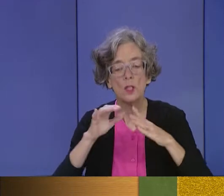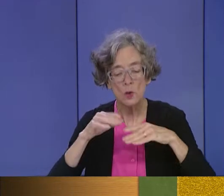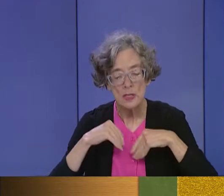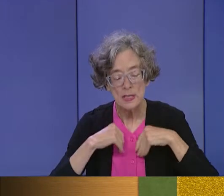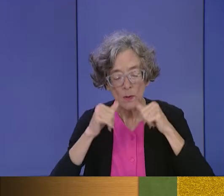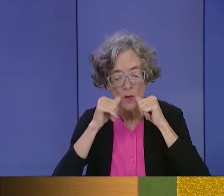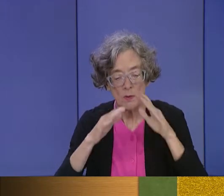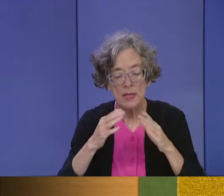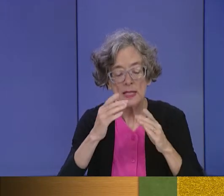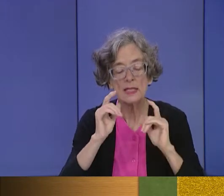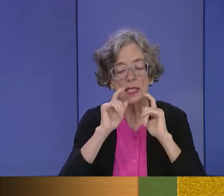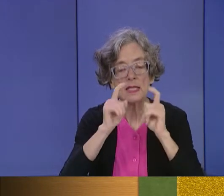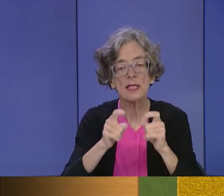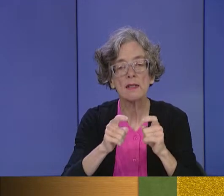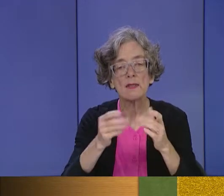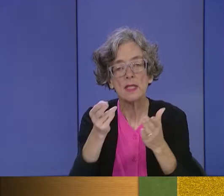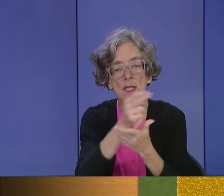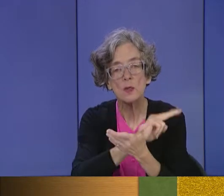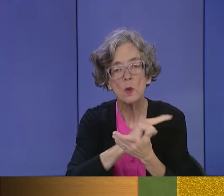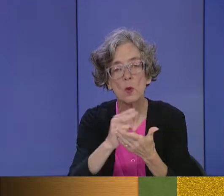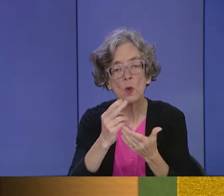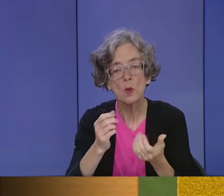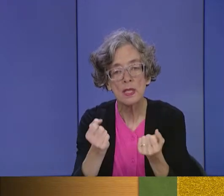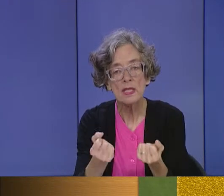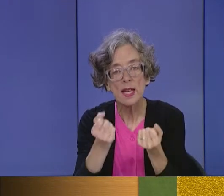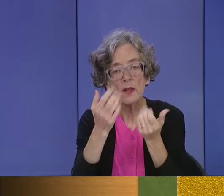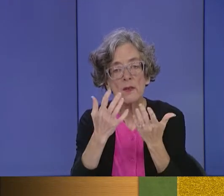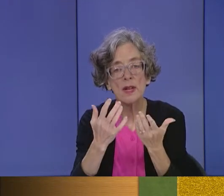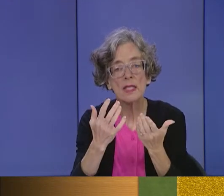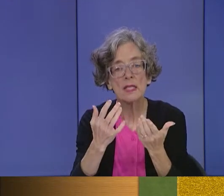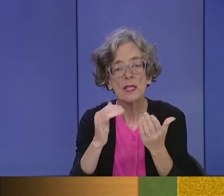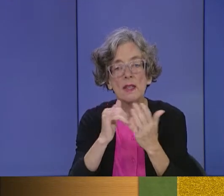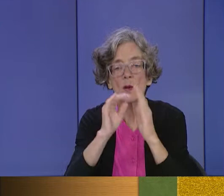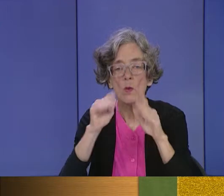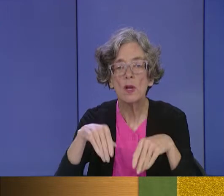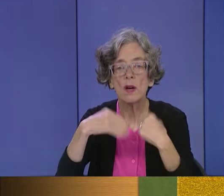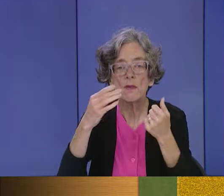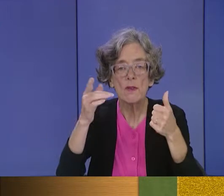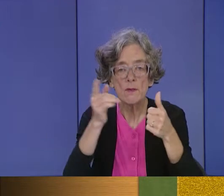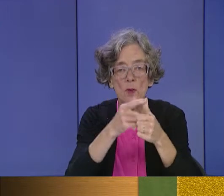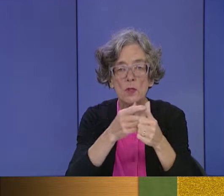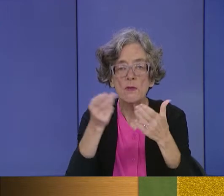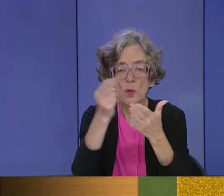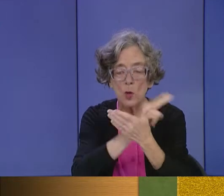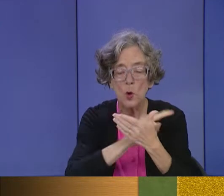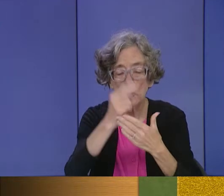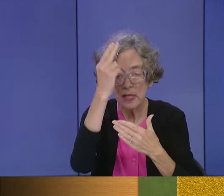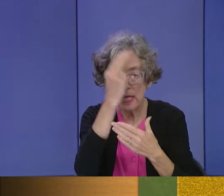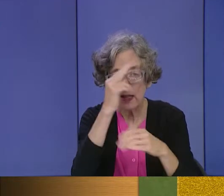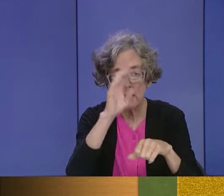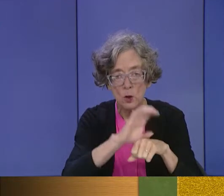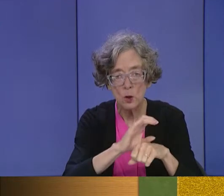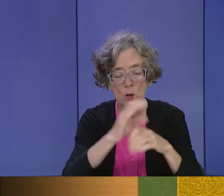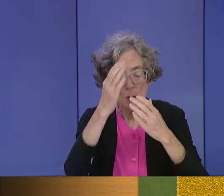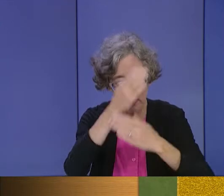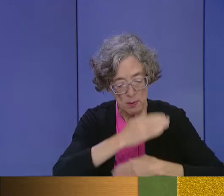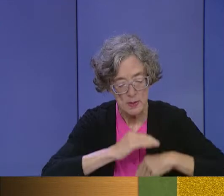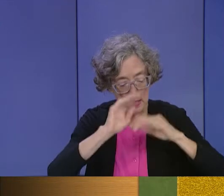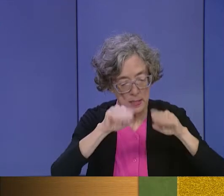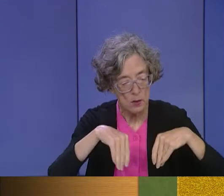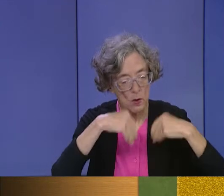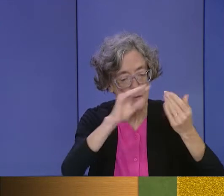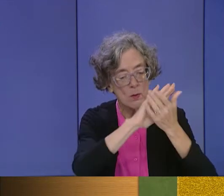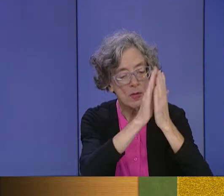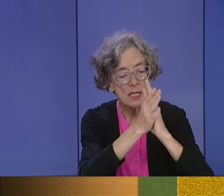these offerings, these holy and unblemished sacrifices, which we offer you firstly for your holy Catholic Church. Be pleased to grant her peace,